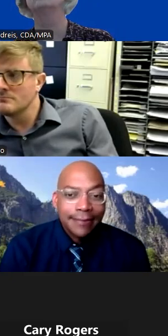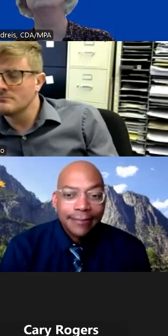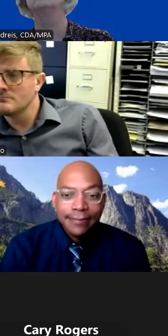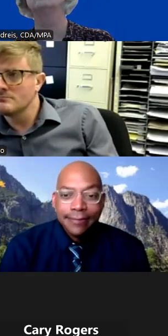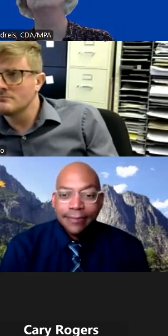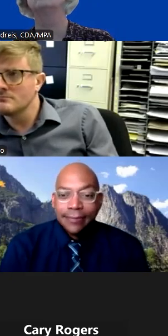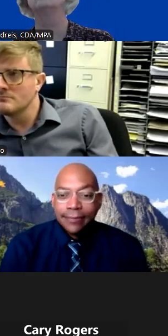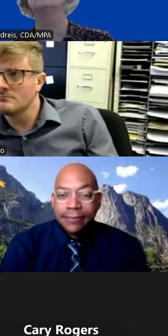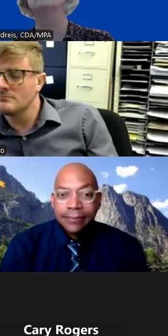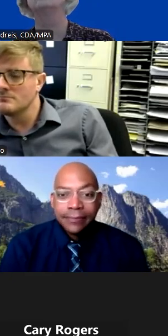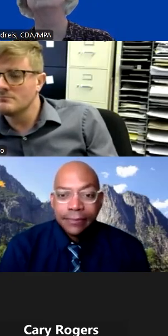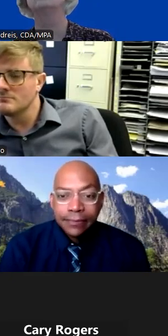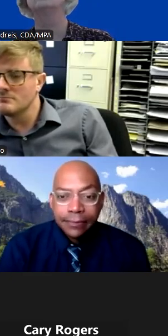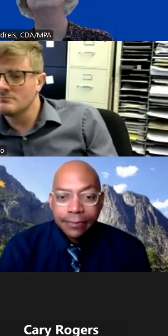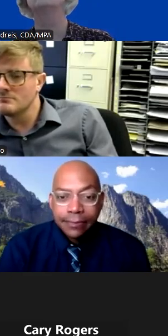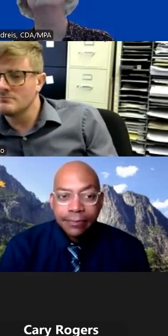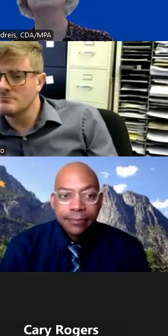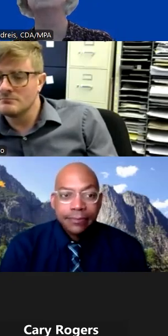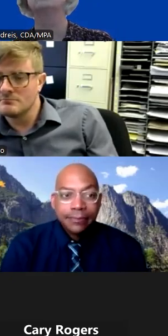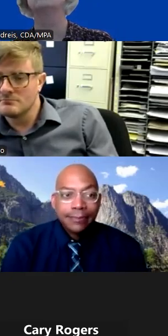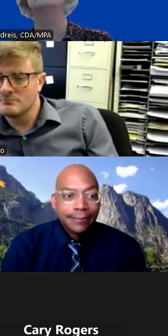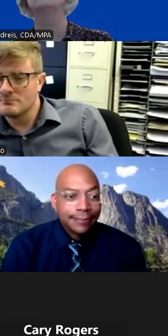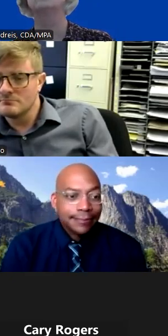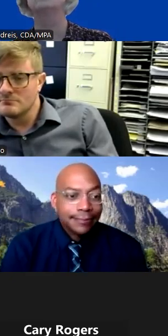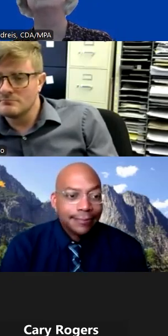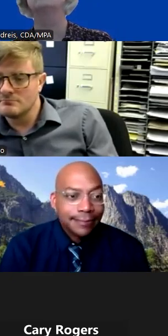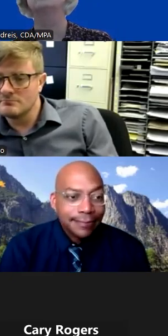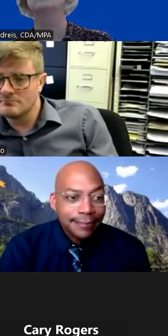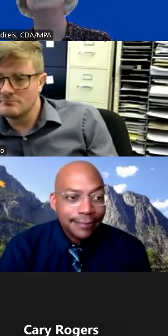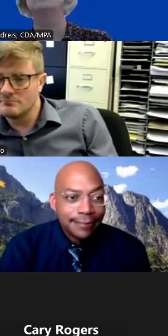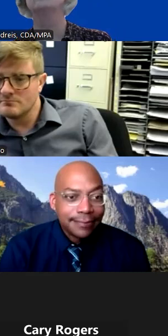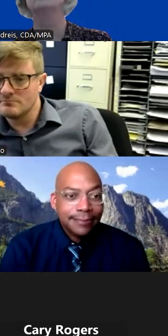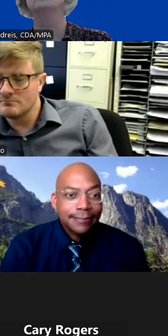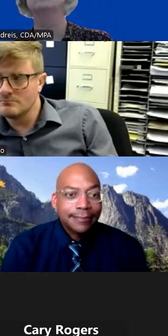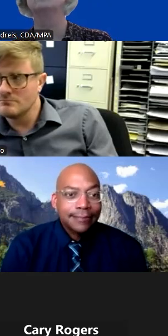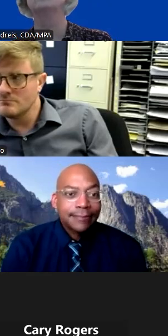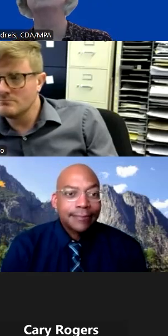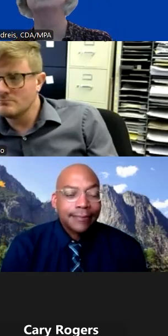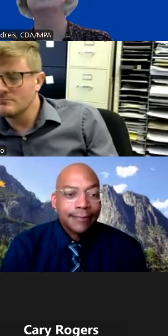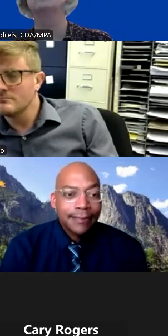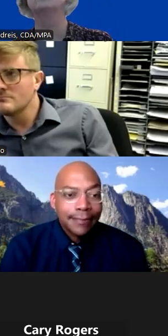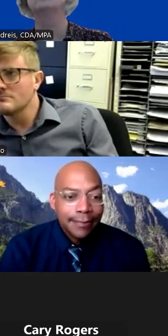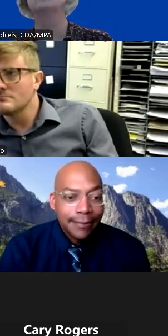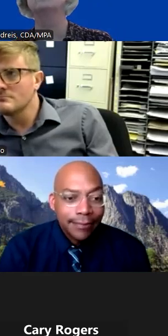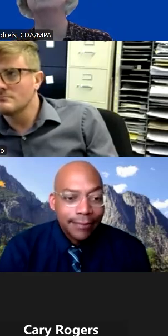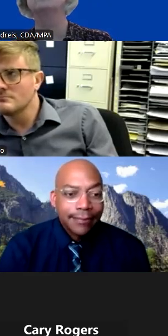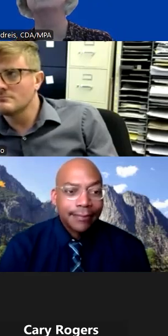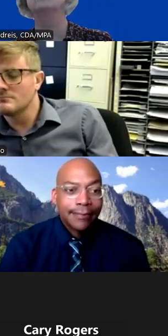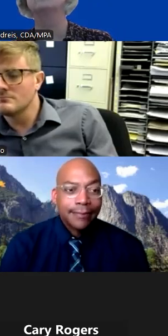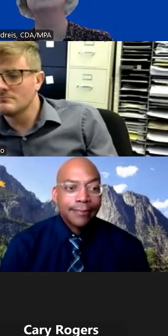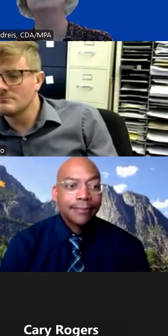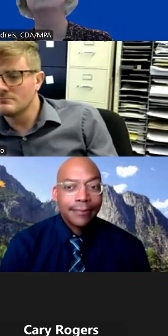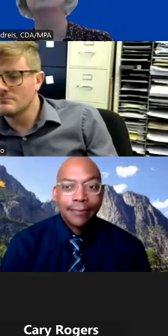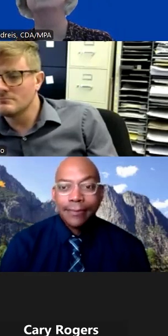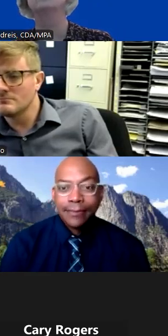comment about local provider capacity. I think that is something we've been hearing from our AAAs and ILCs as well. Yes, this is great. It